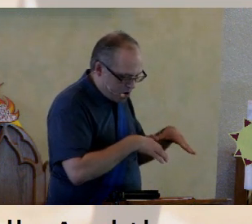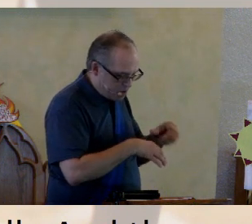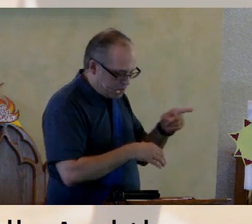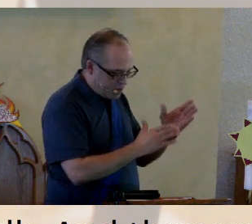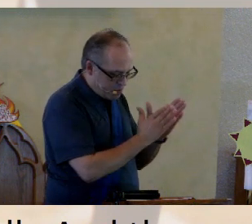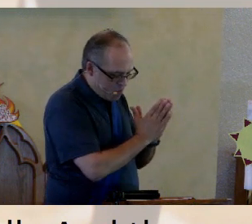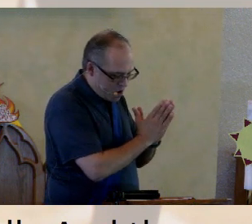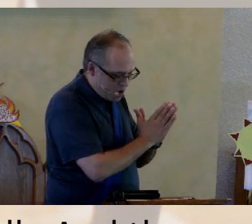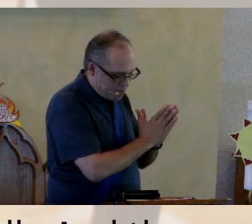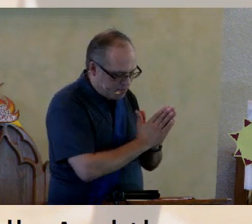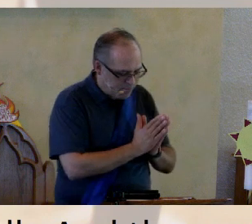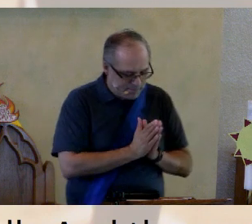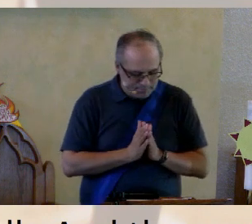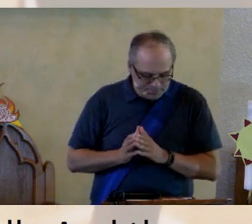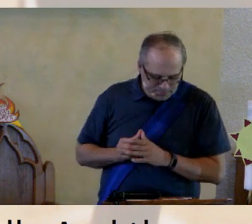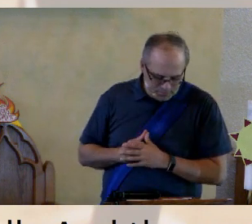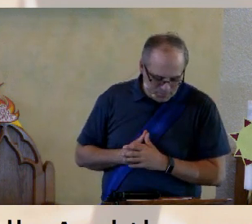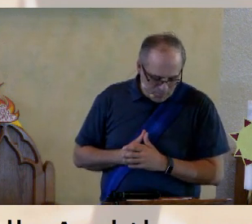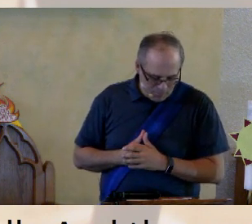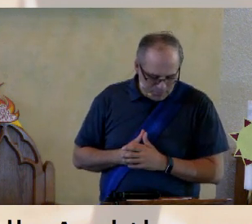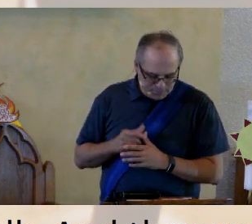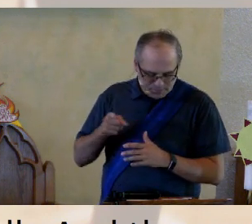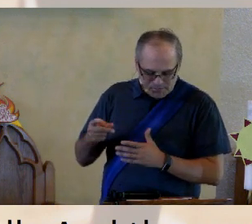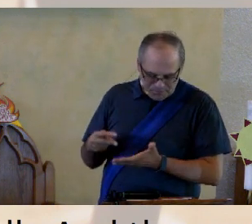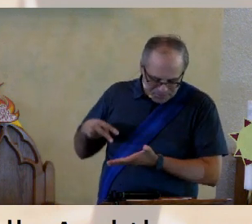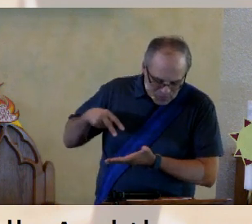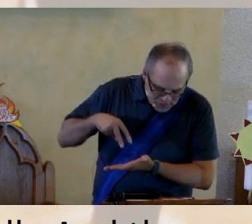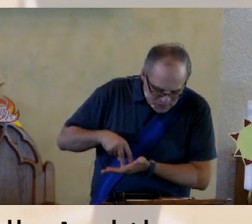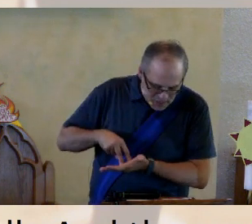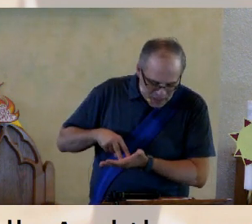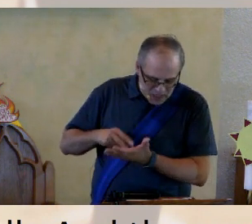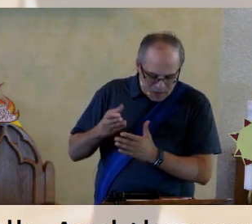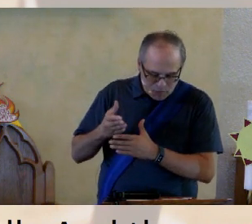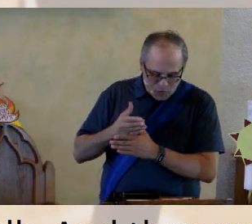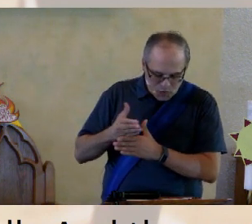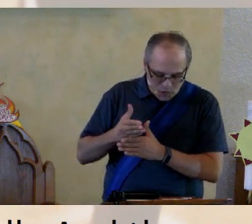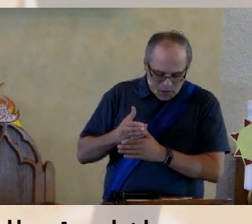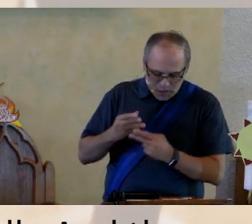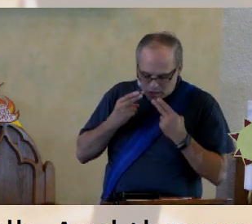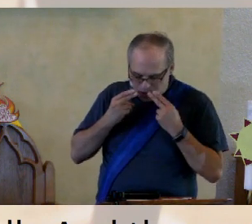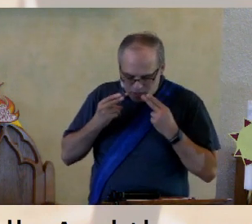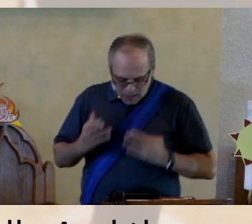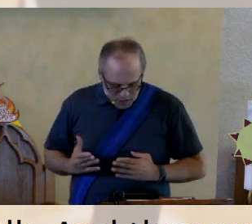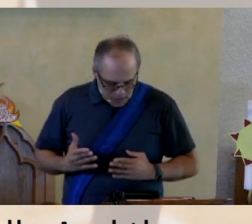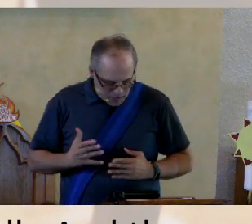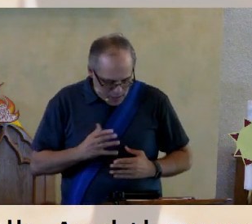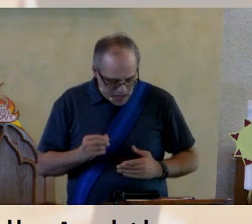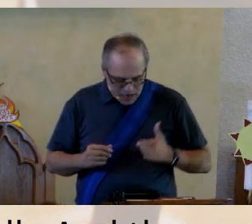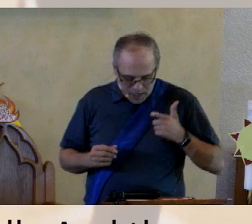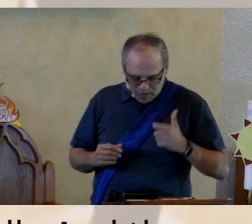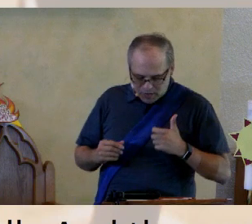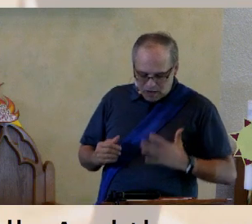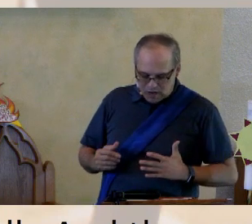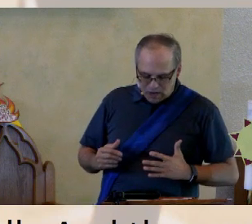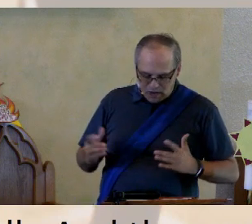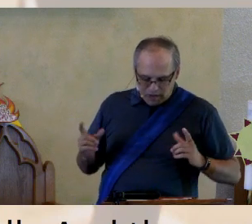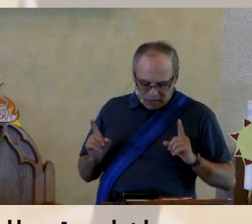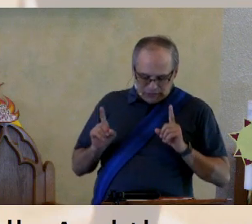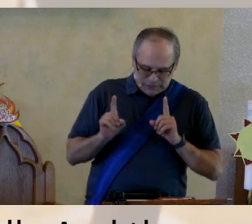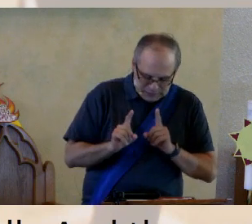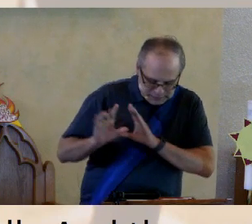and they pray. And they stand between the innocent and the would-be perpetrators.